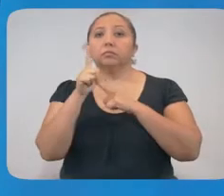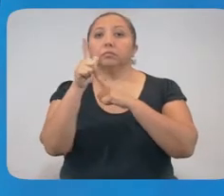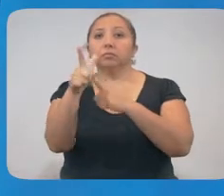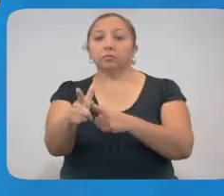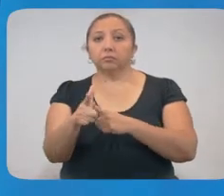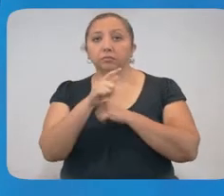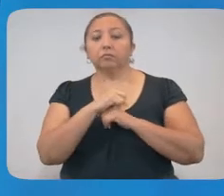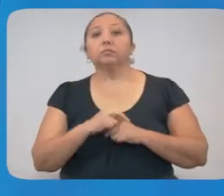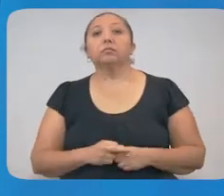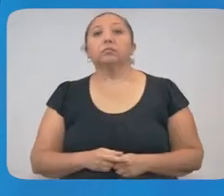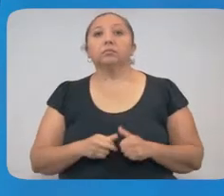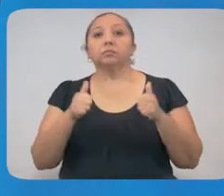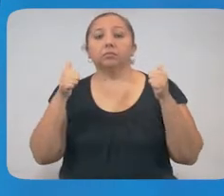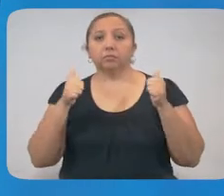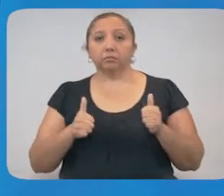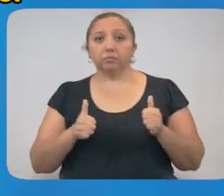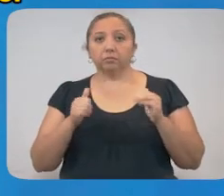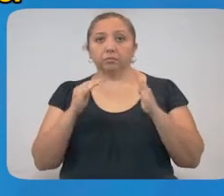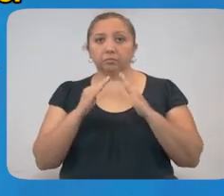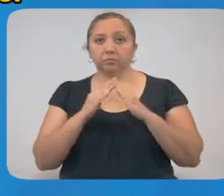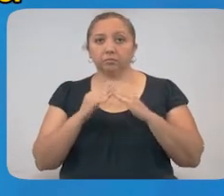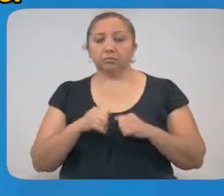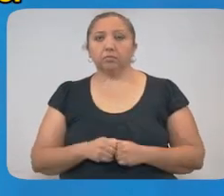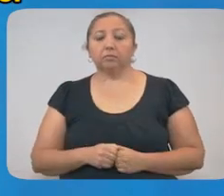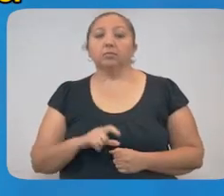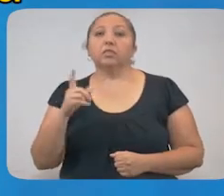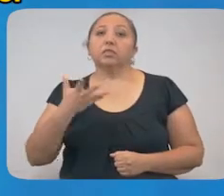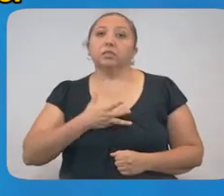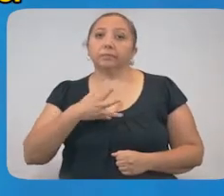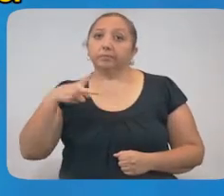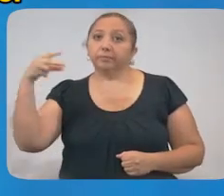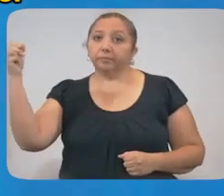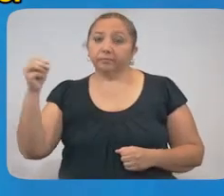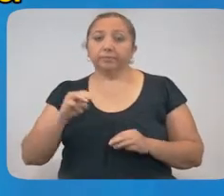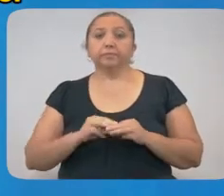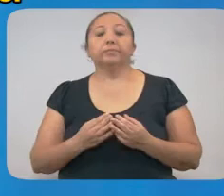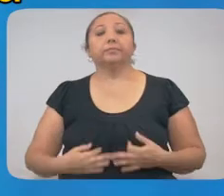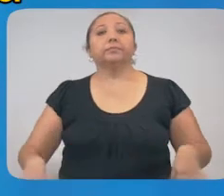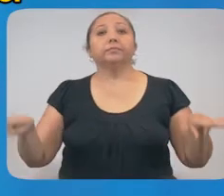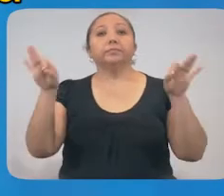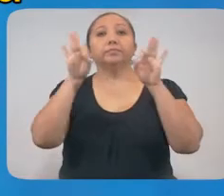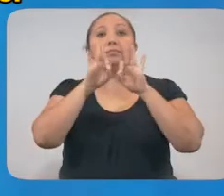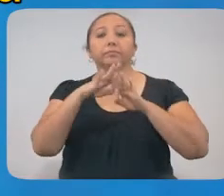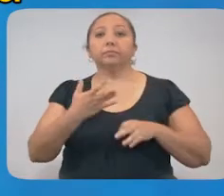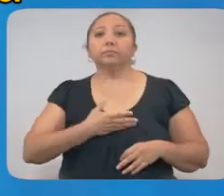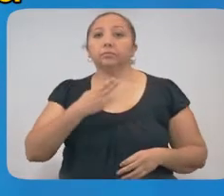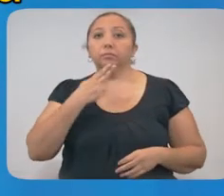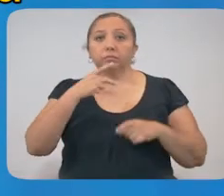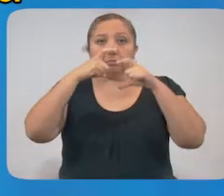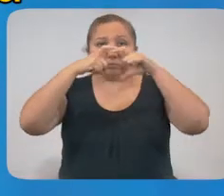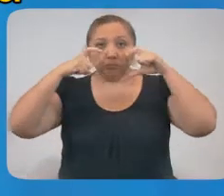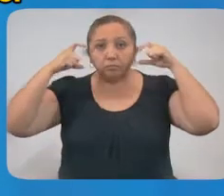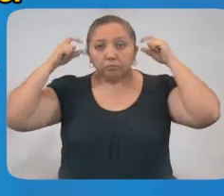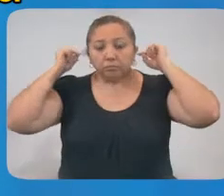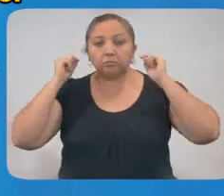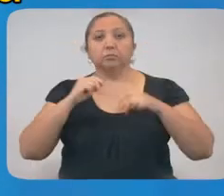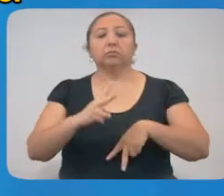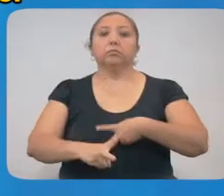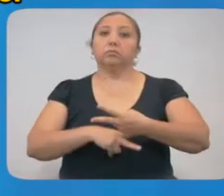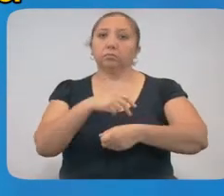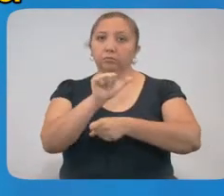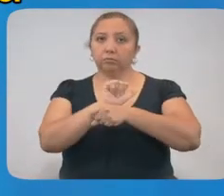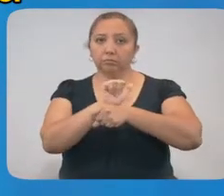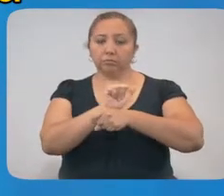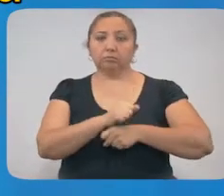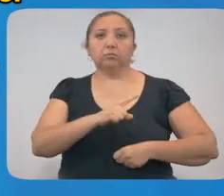strict way and to stay in their homes. Those who have to leave the way indispensable, have to use the cover-up, and if they are transported